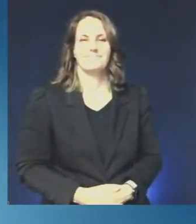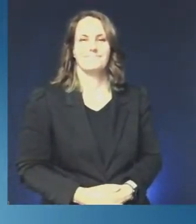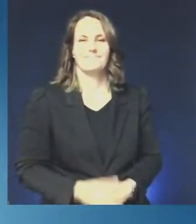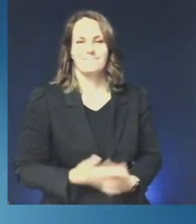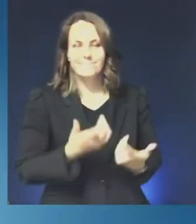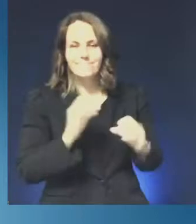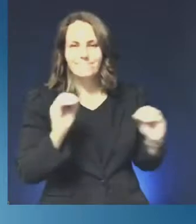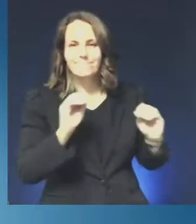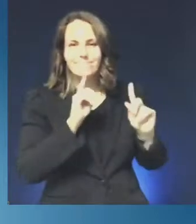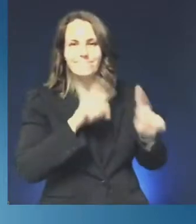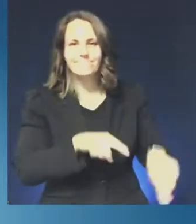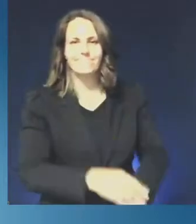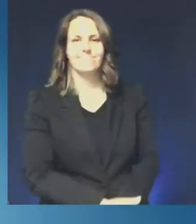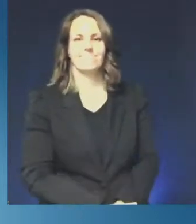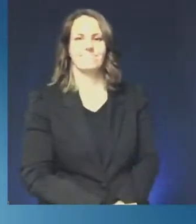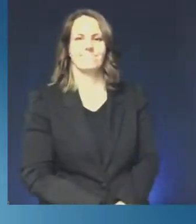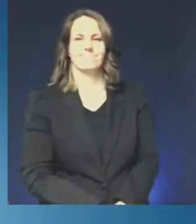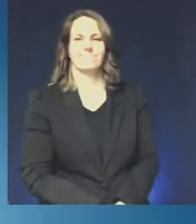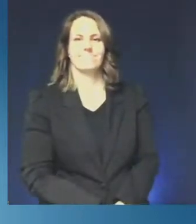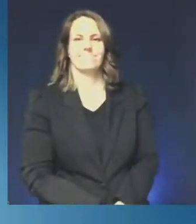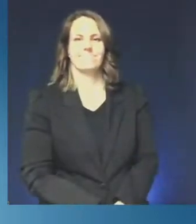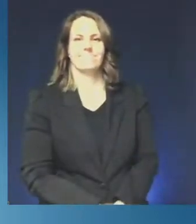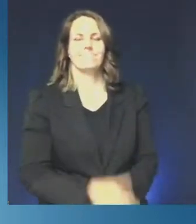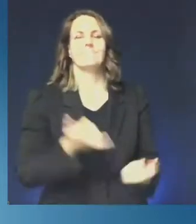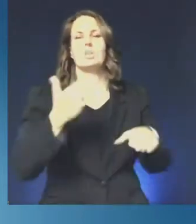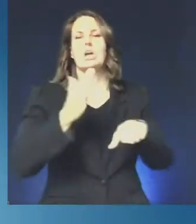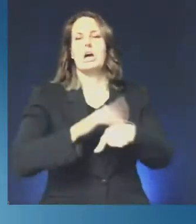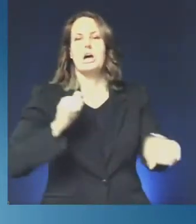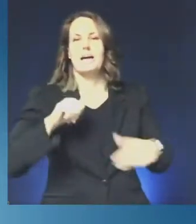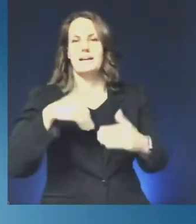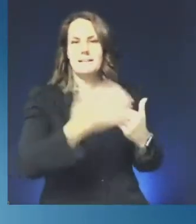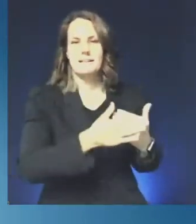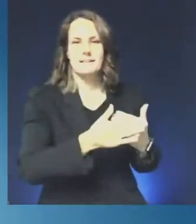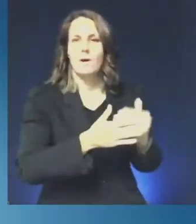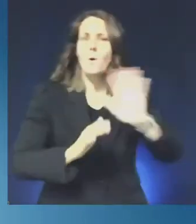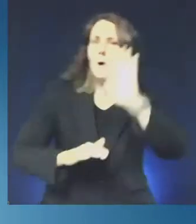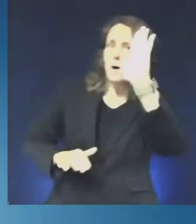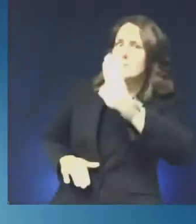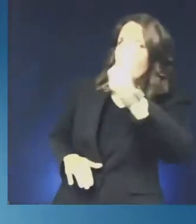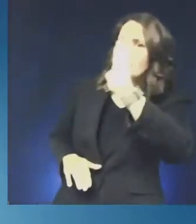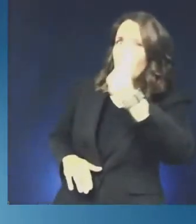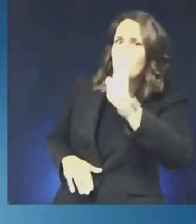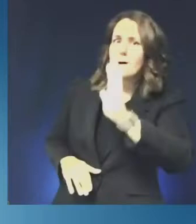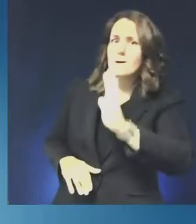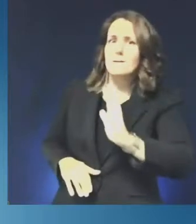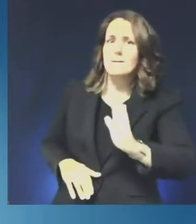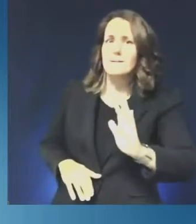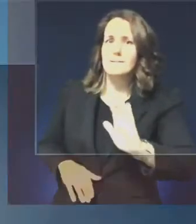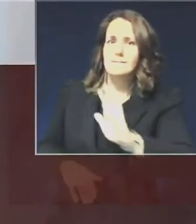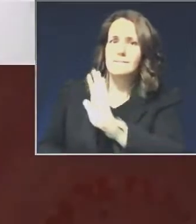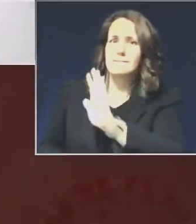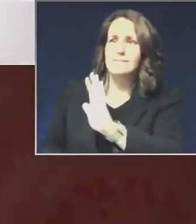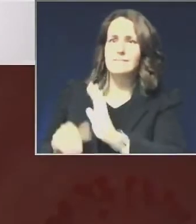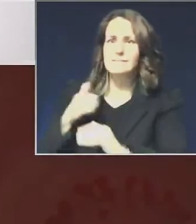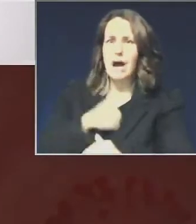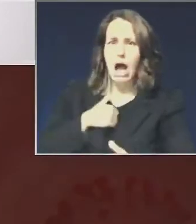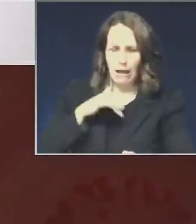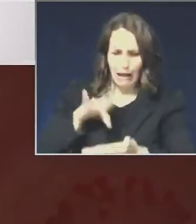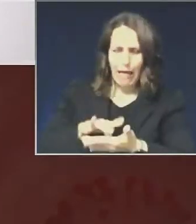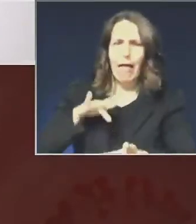And moving on then to Rhonda Fox from WTAQ. Hello. Sorry, it took me a minute there. Go ahead.